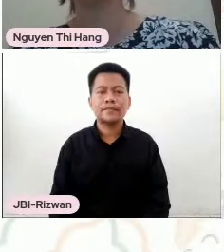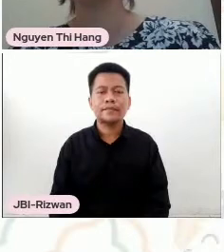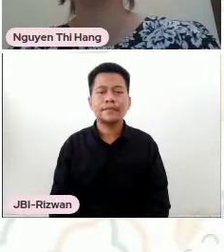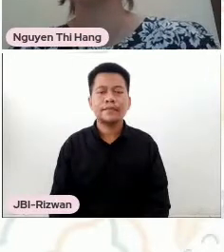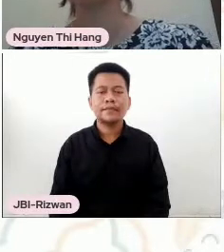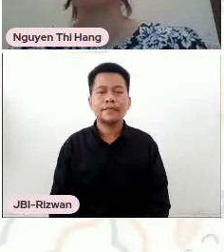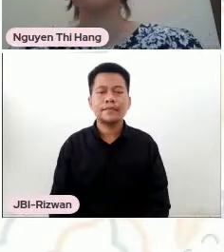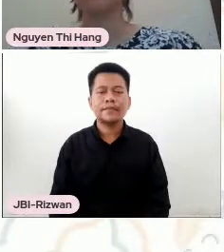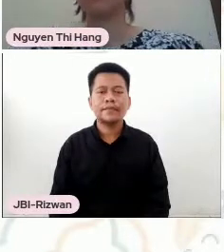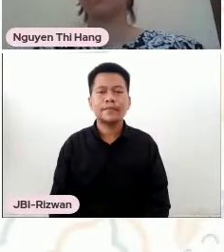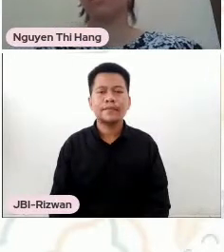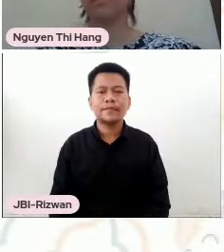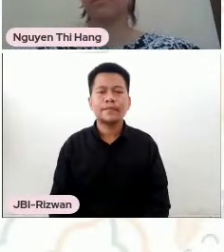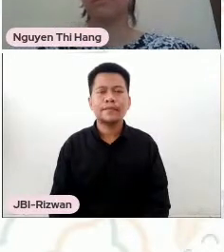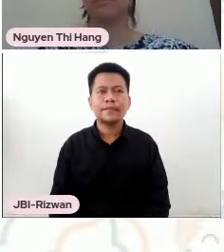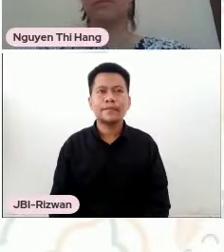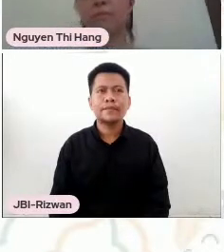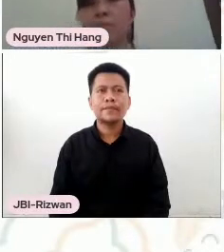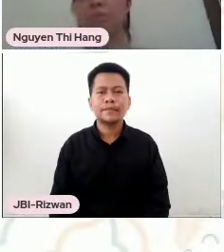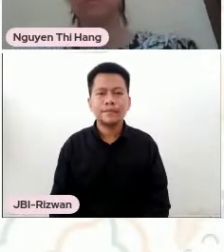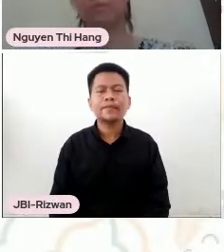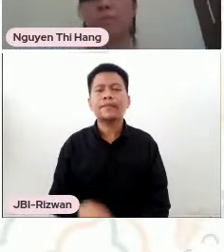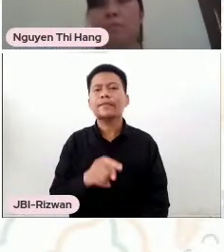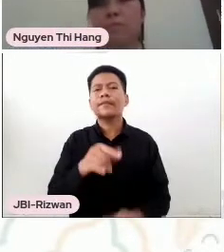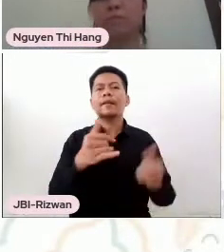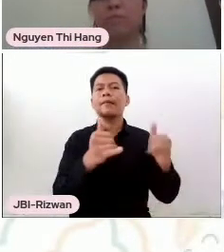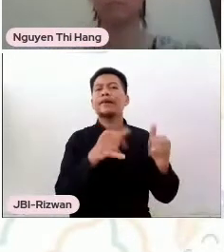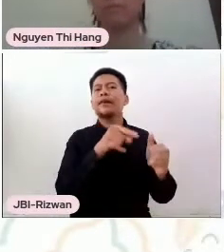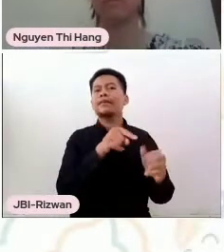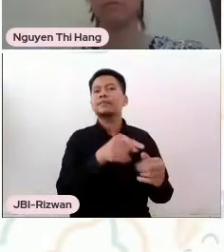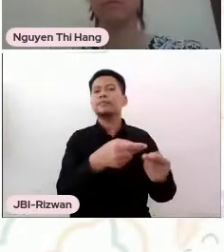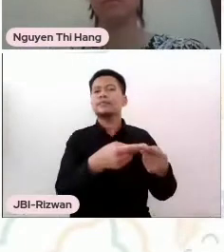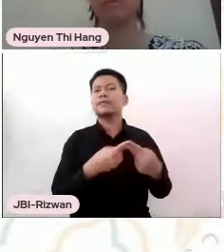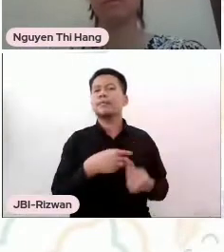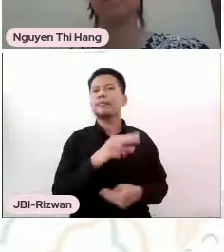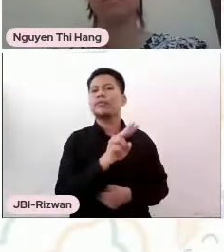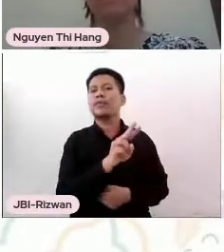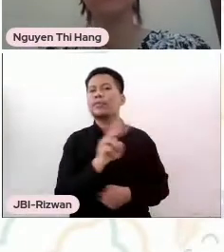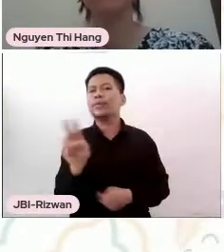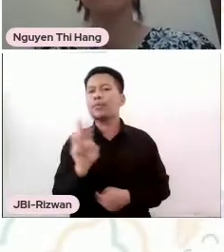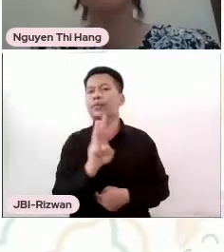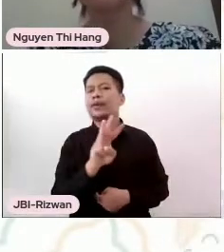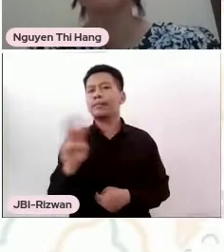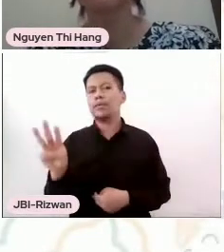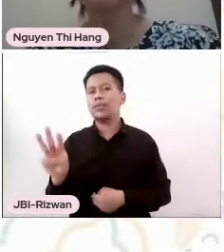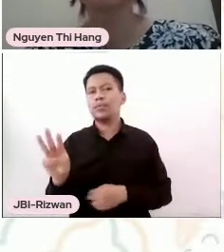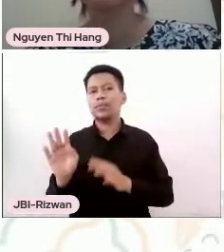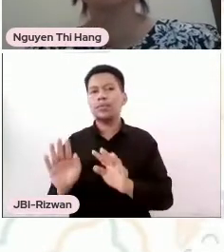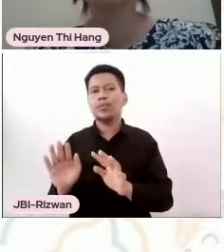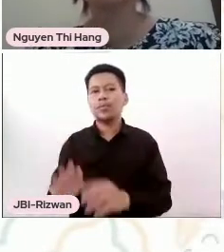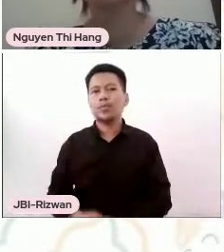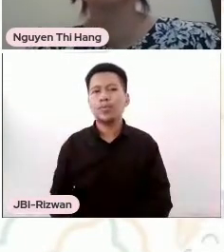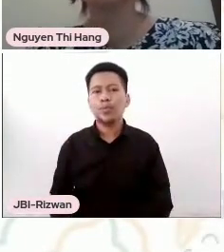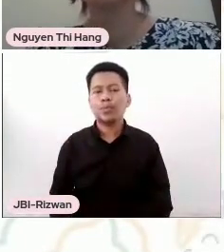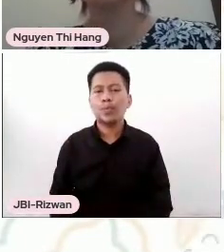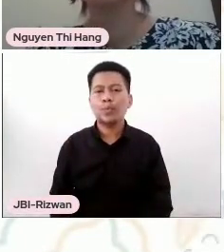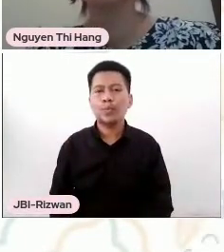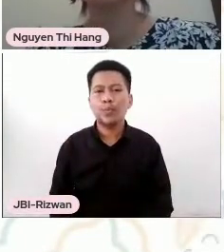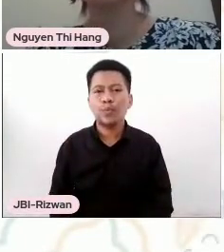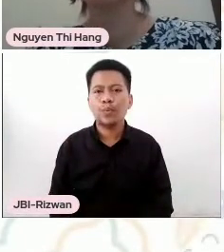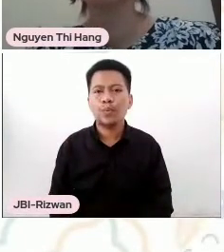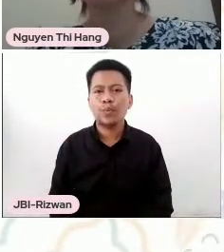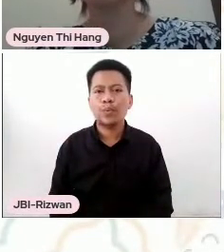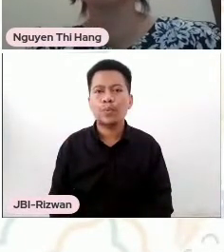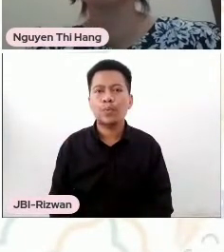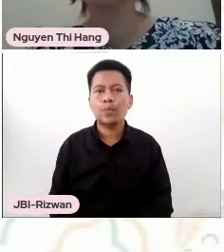dipinjam 3 minggu setelah dan mereka bisa meminjam kembali. So you have a big collection of toys at